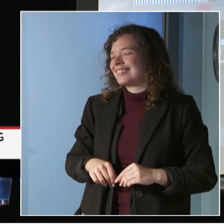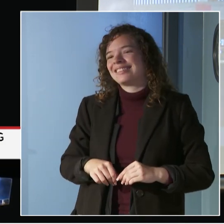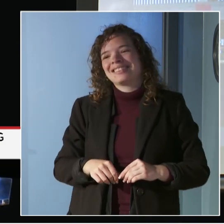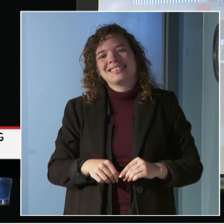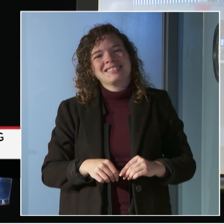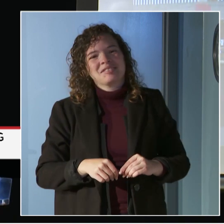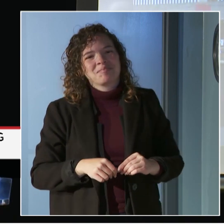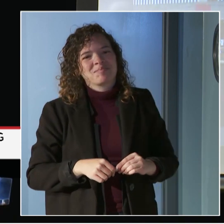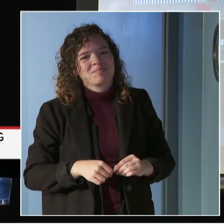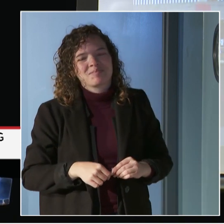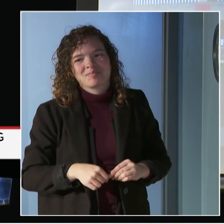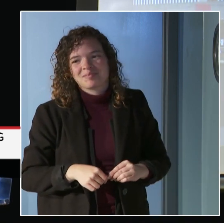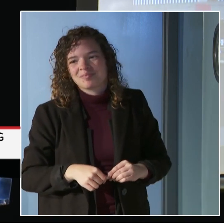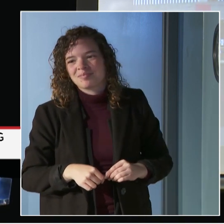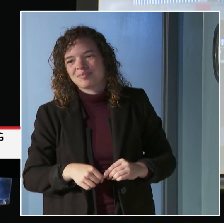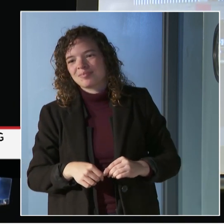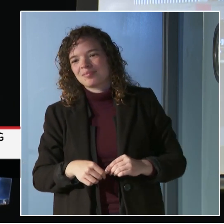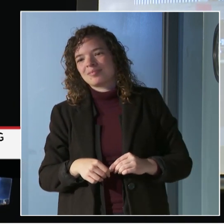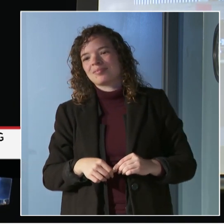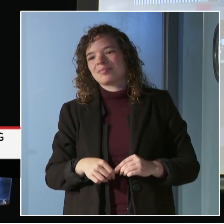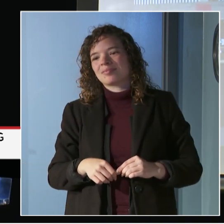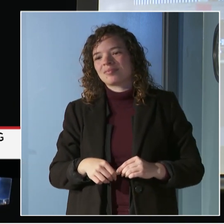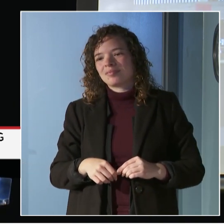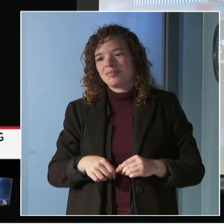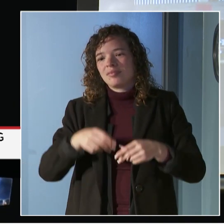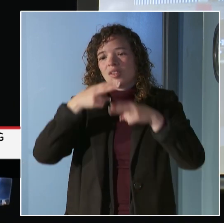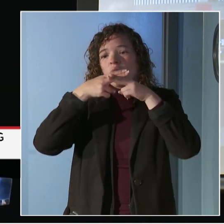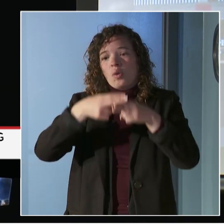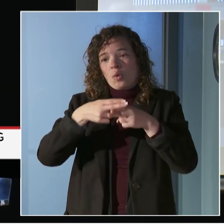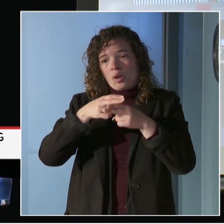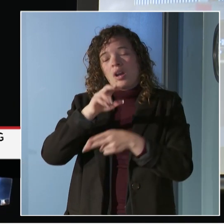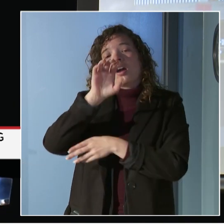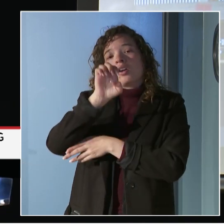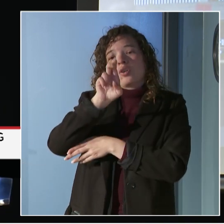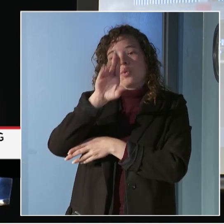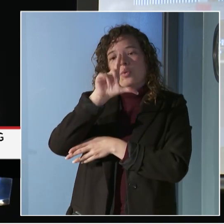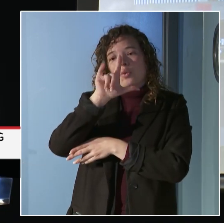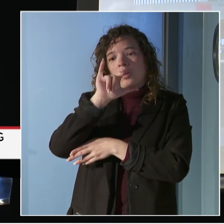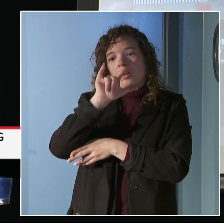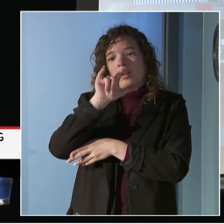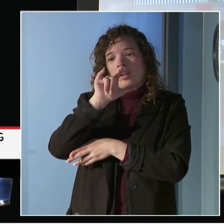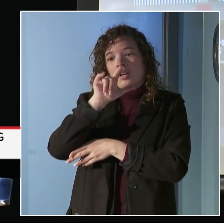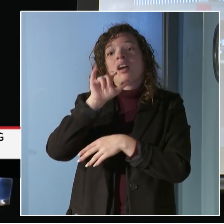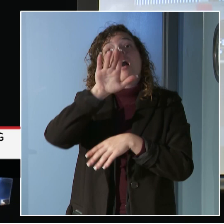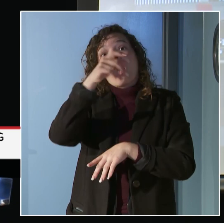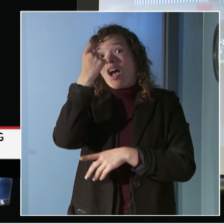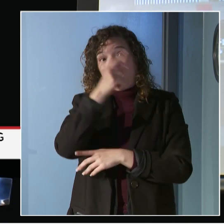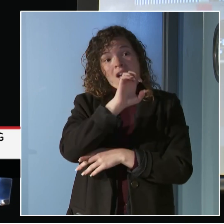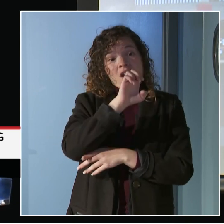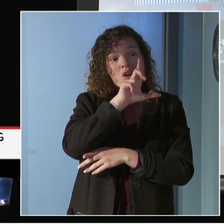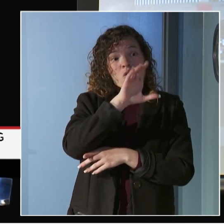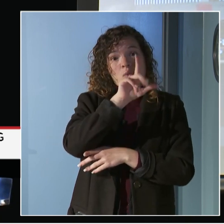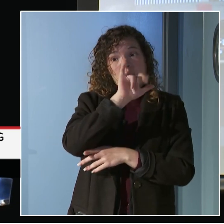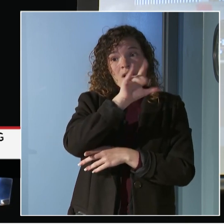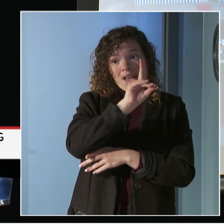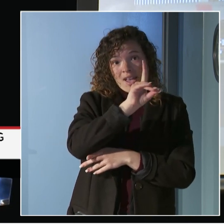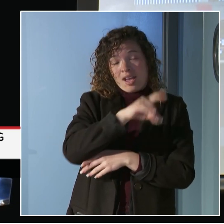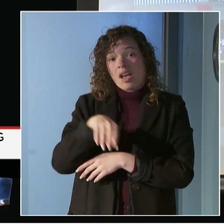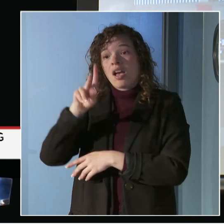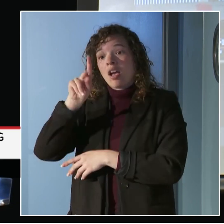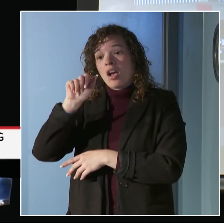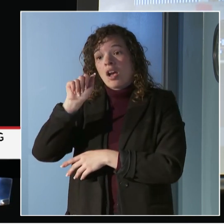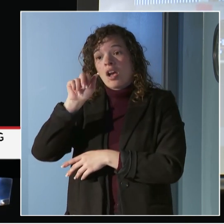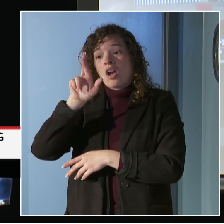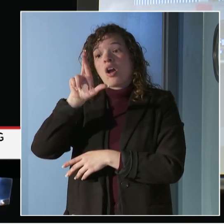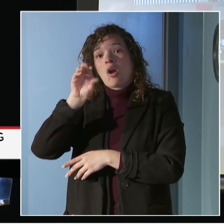So we know you call it EucKal, am I told? You're calling Euclid and the Calaroma Project EucKal,